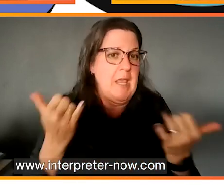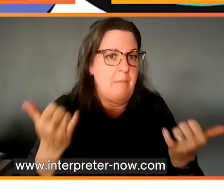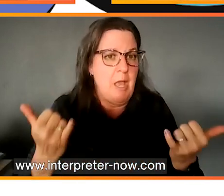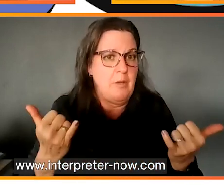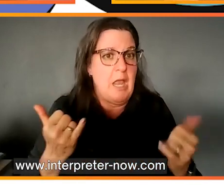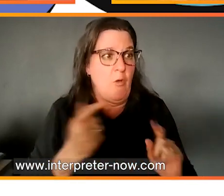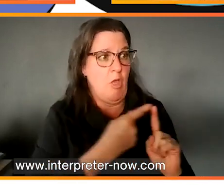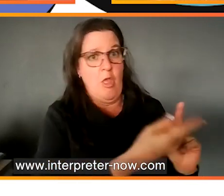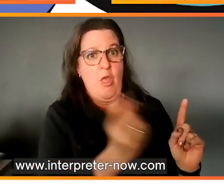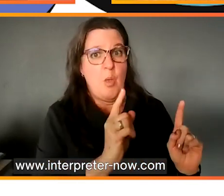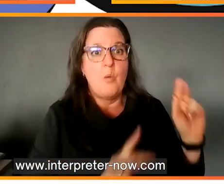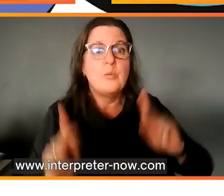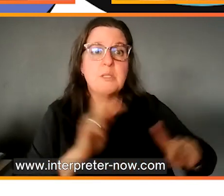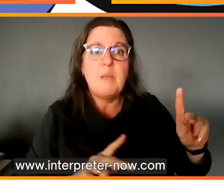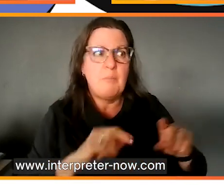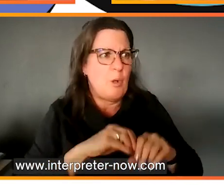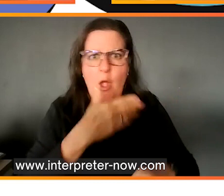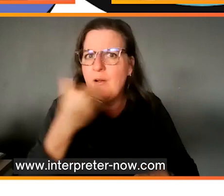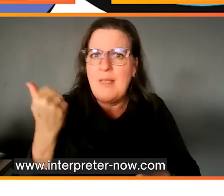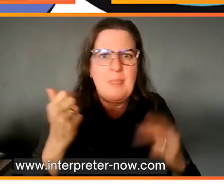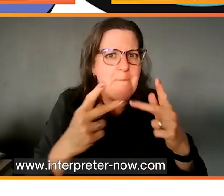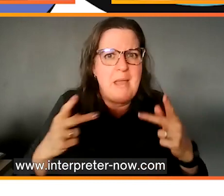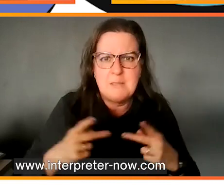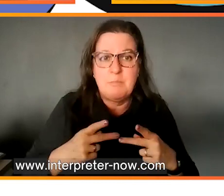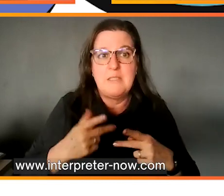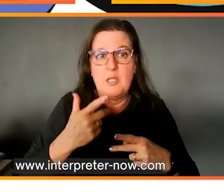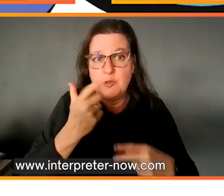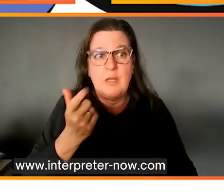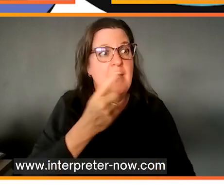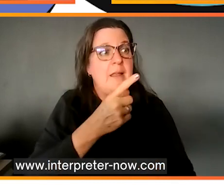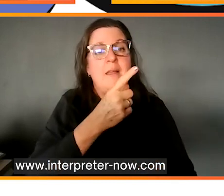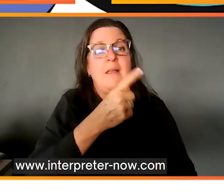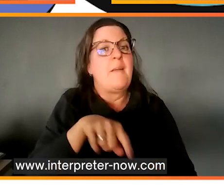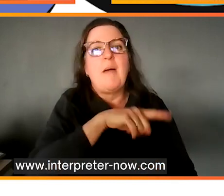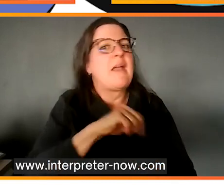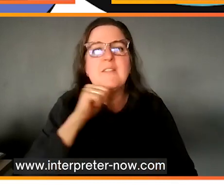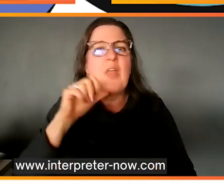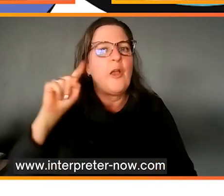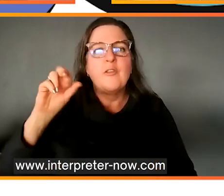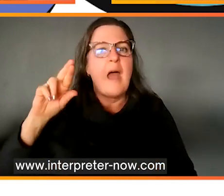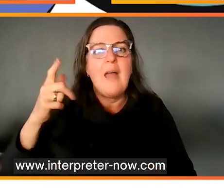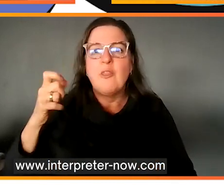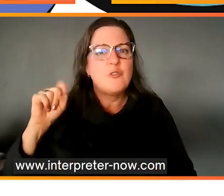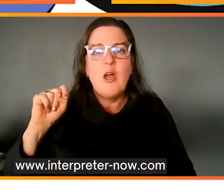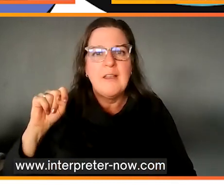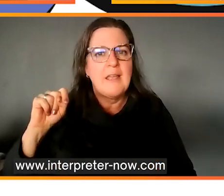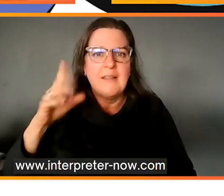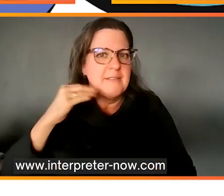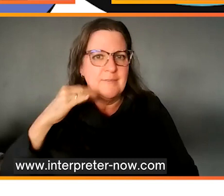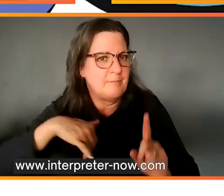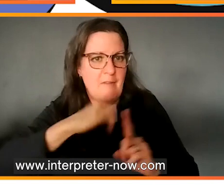position because they are not the target. They're also in the best position to go to human resources because they are not the